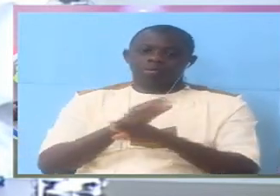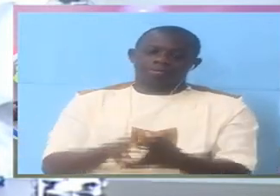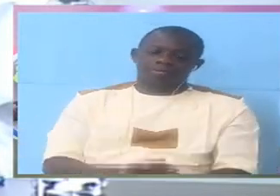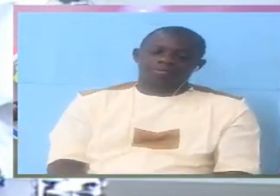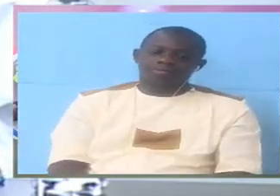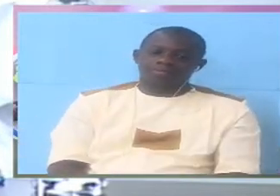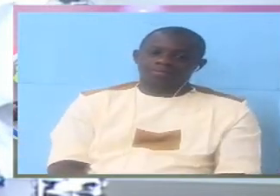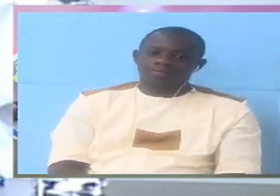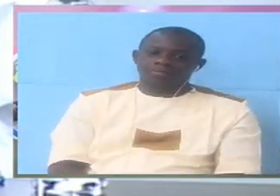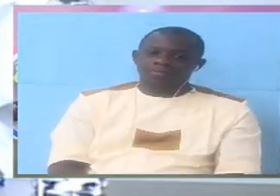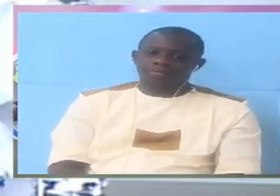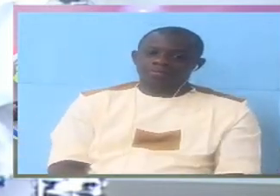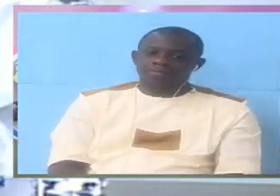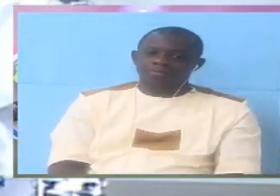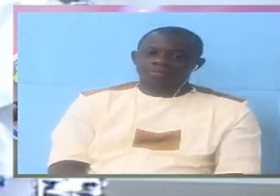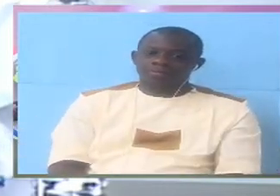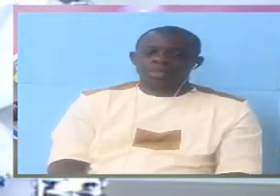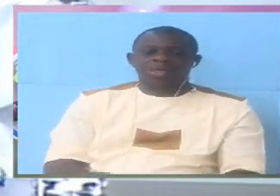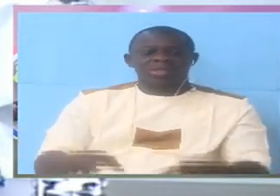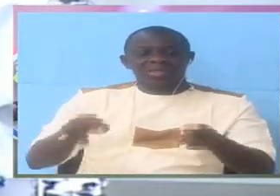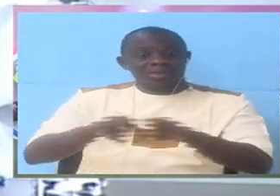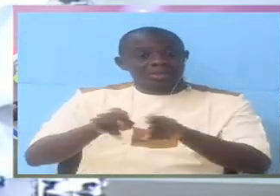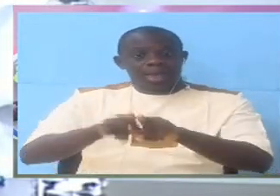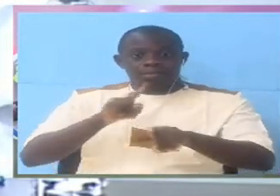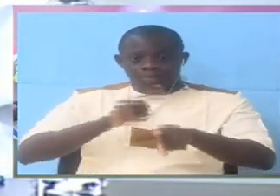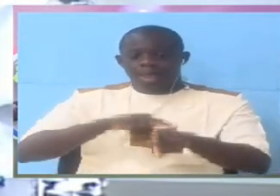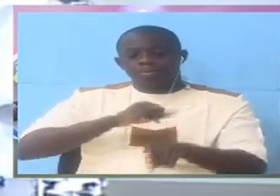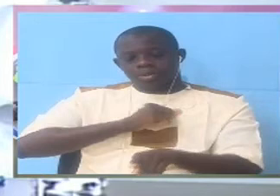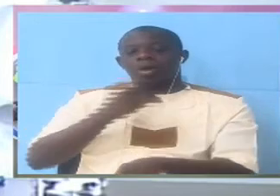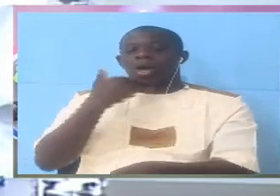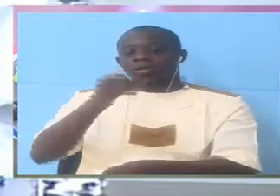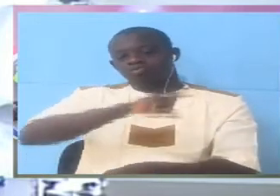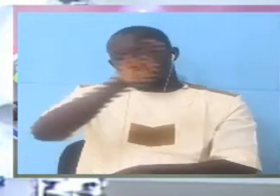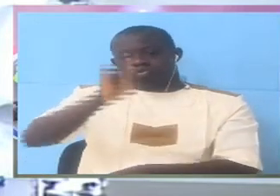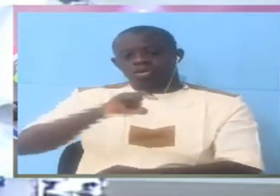the same time, he inquired about Mr. Barry.